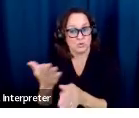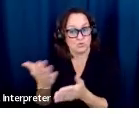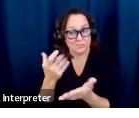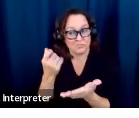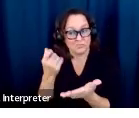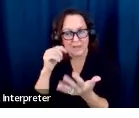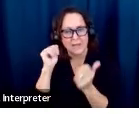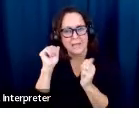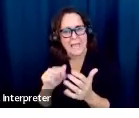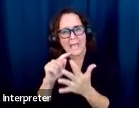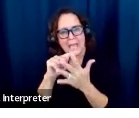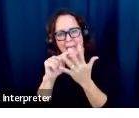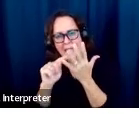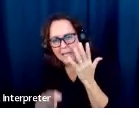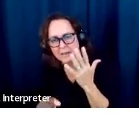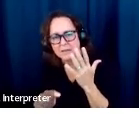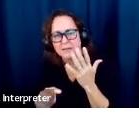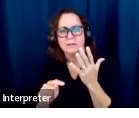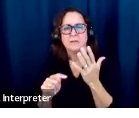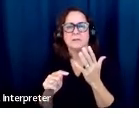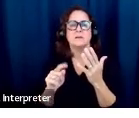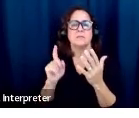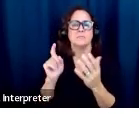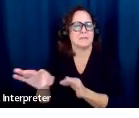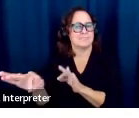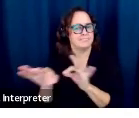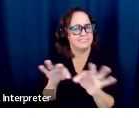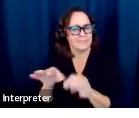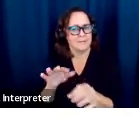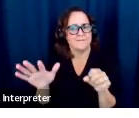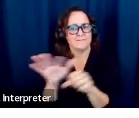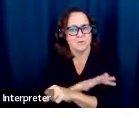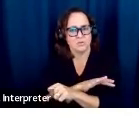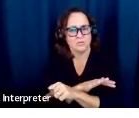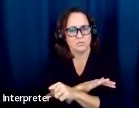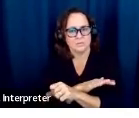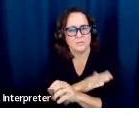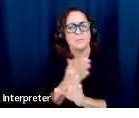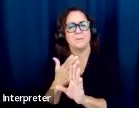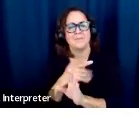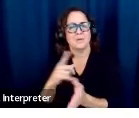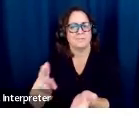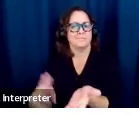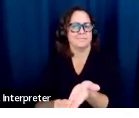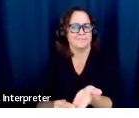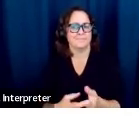before the individual's choice for receiving virtual services is documented.